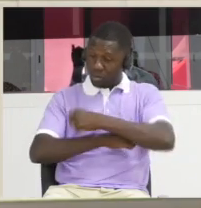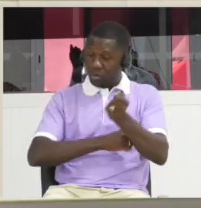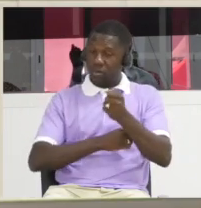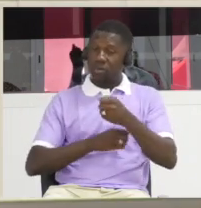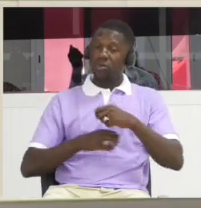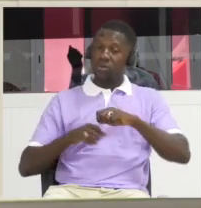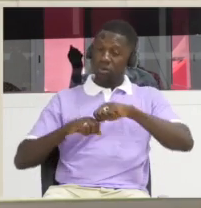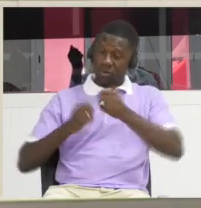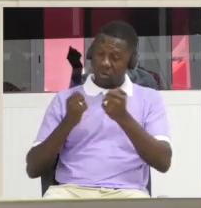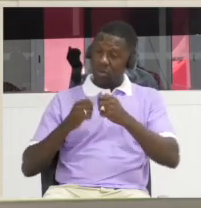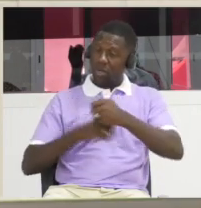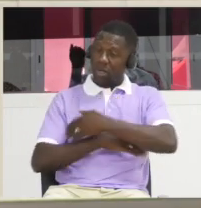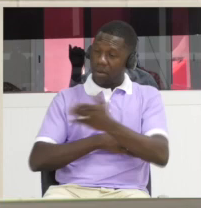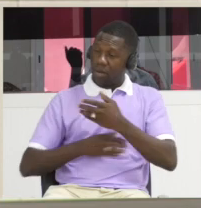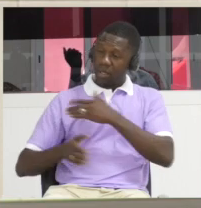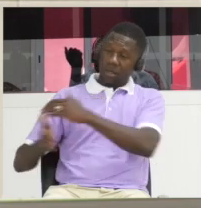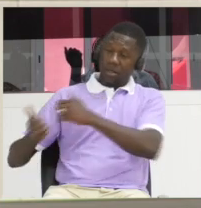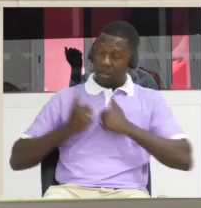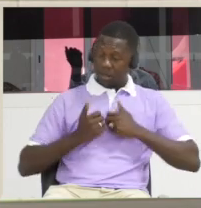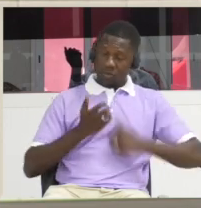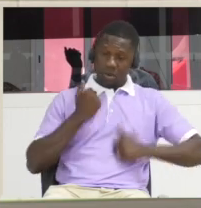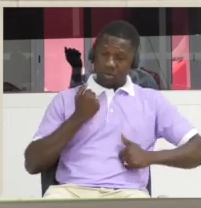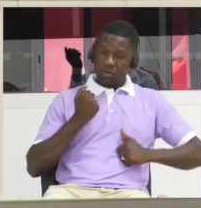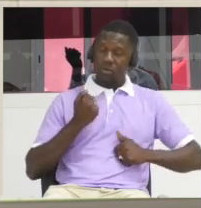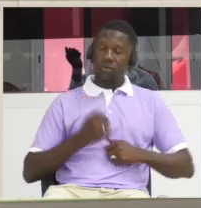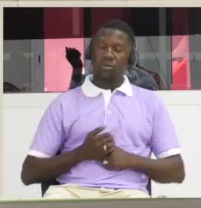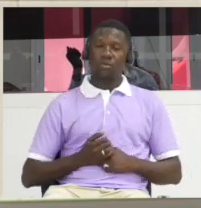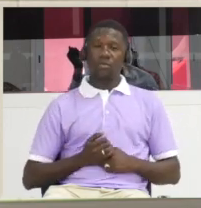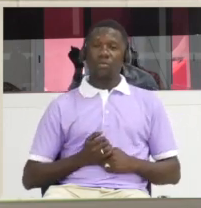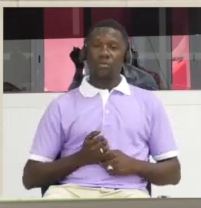and taken out weapons. And